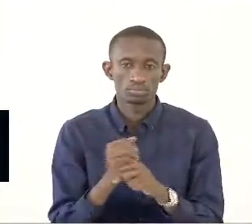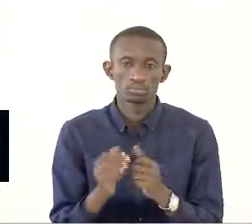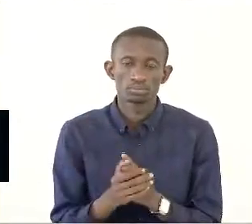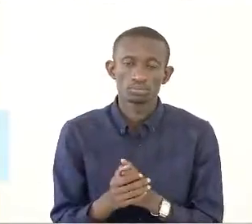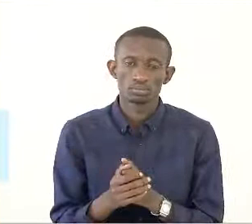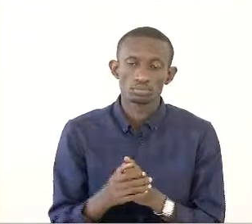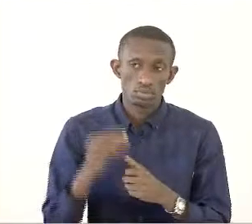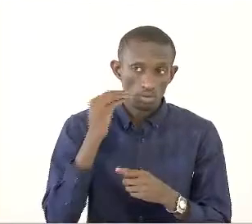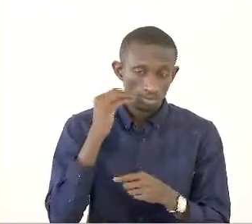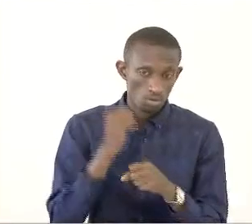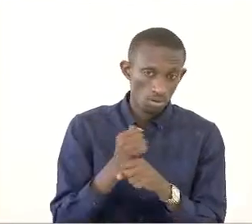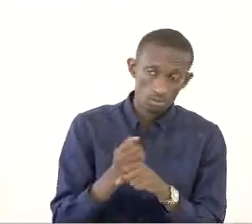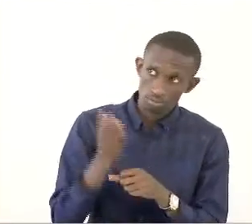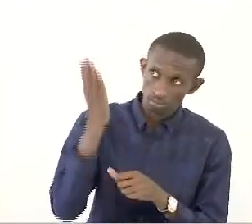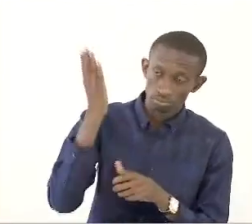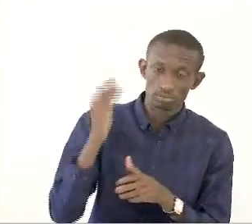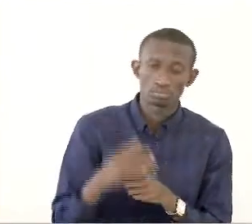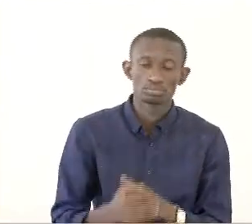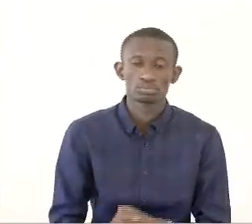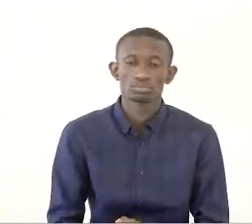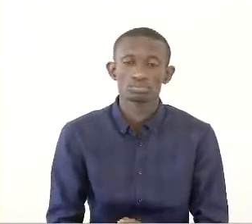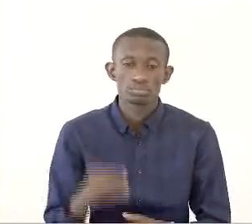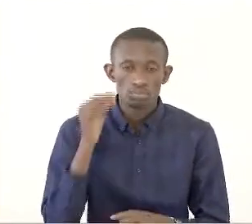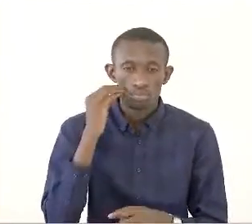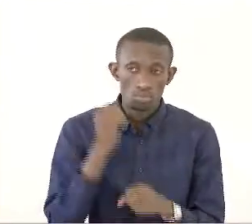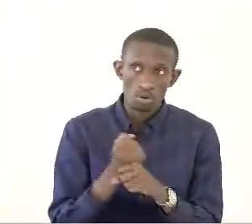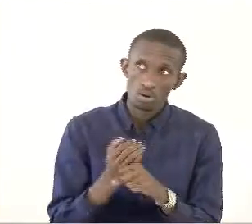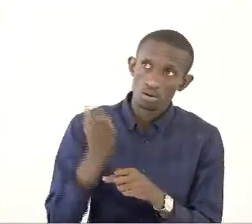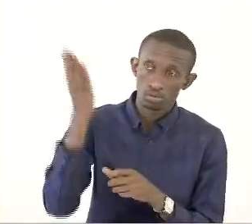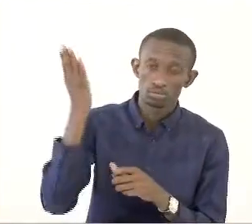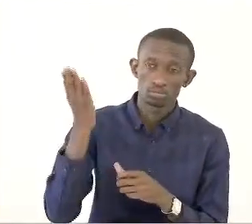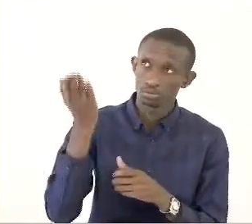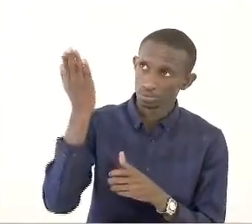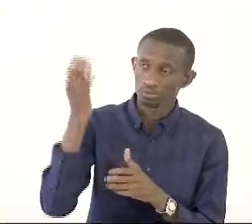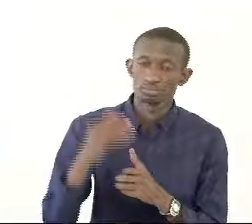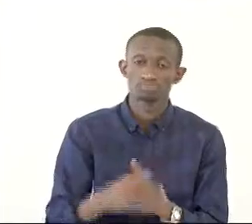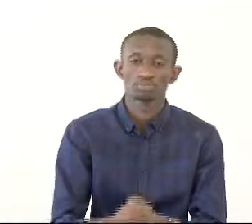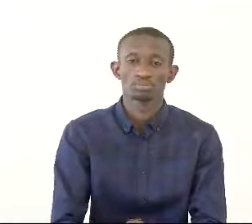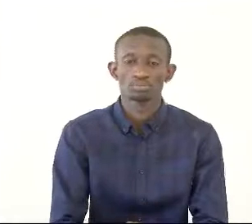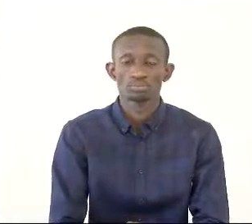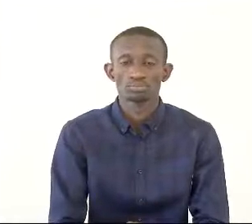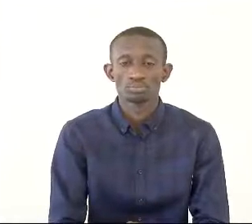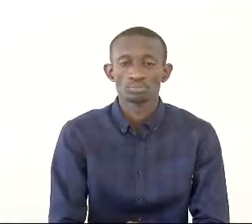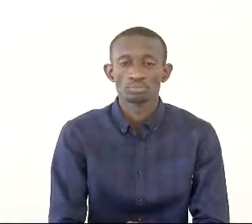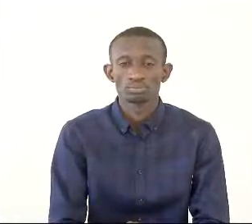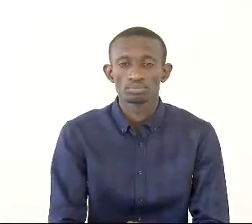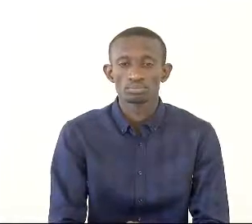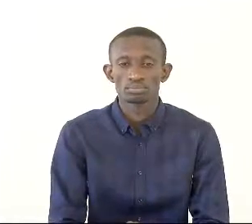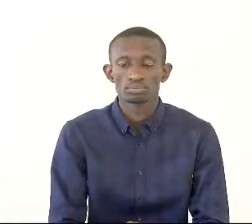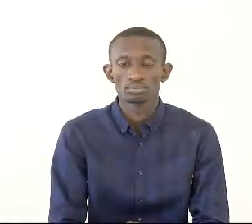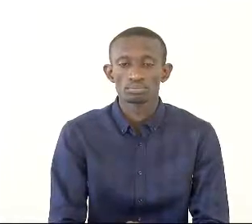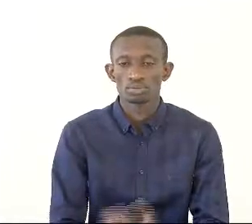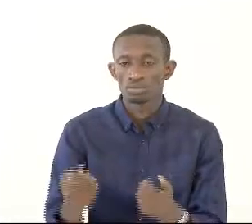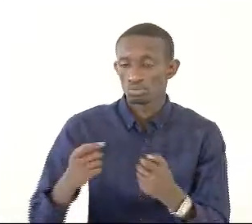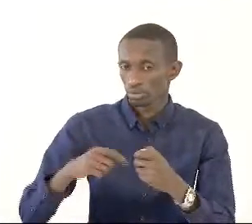a quick homework. The homework that I have for you is this one. So we have the